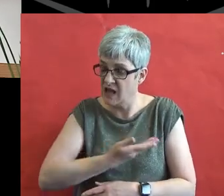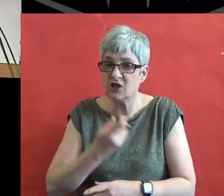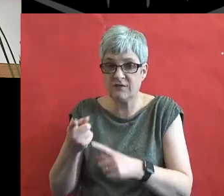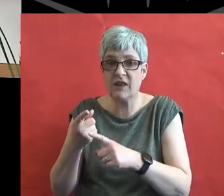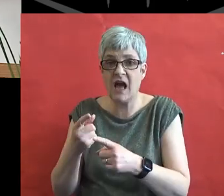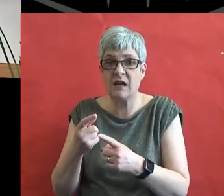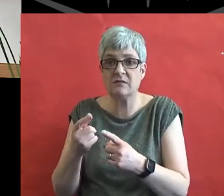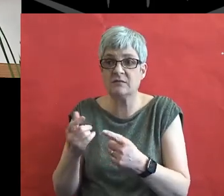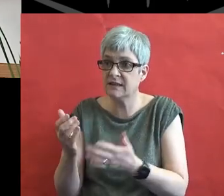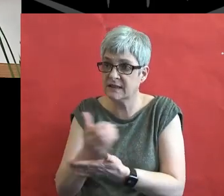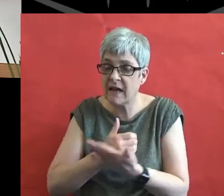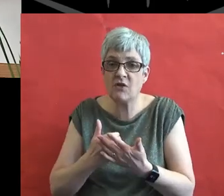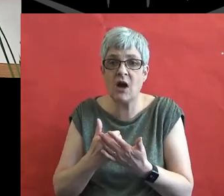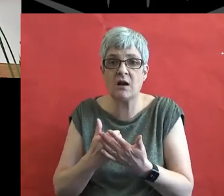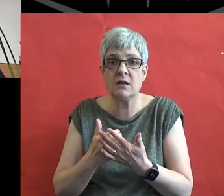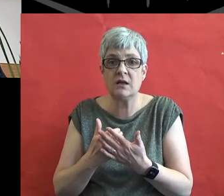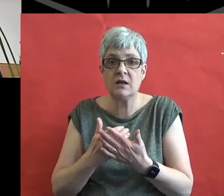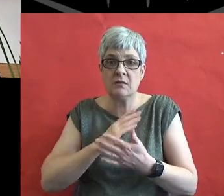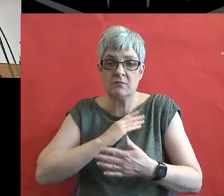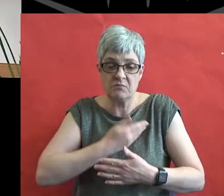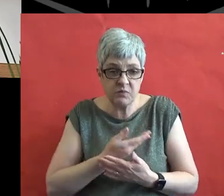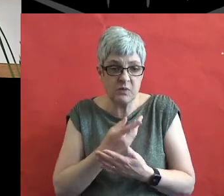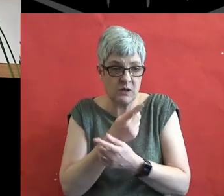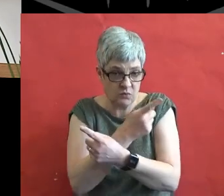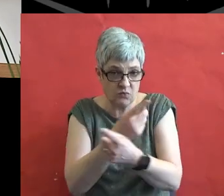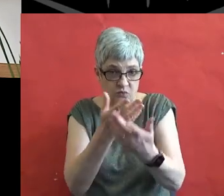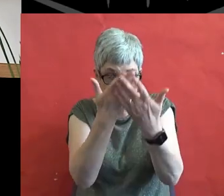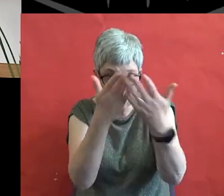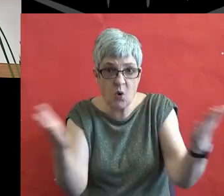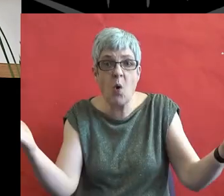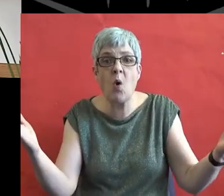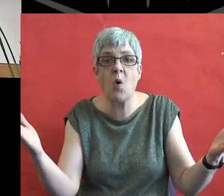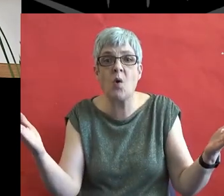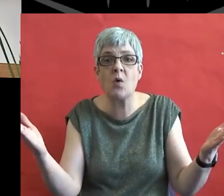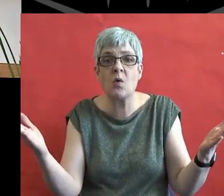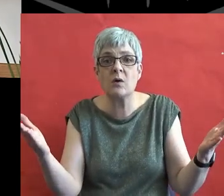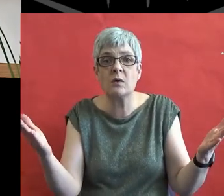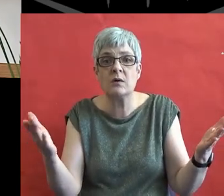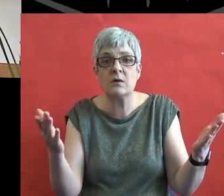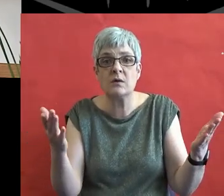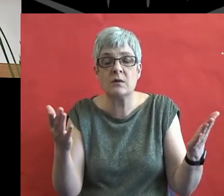Christ, citizens of that kingdom, showing that kind of